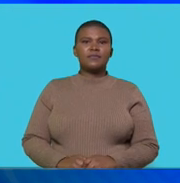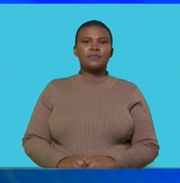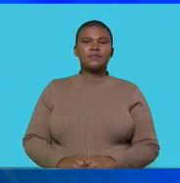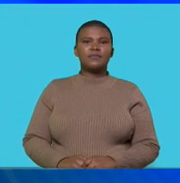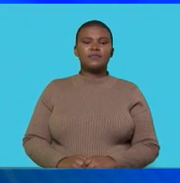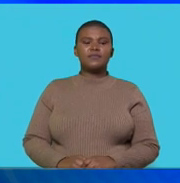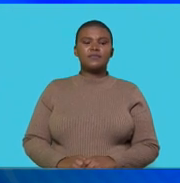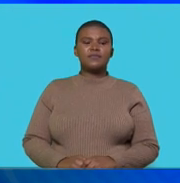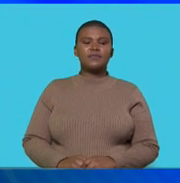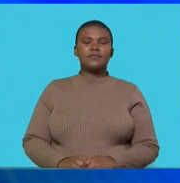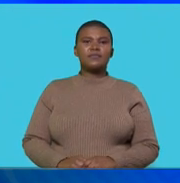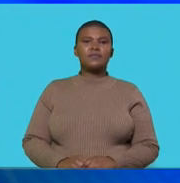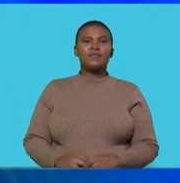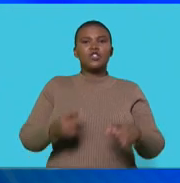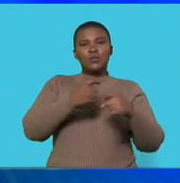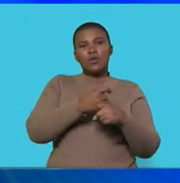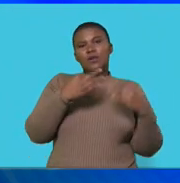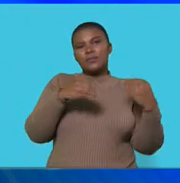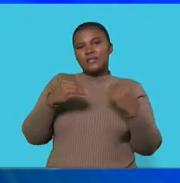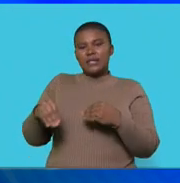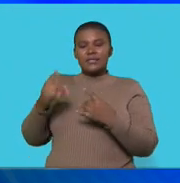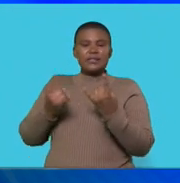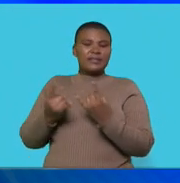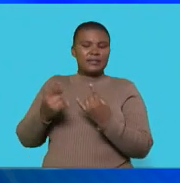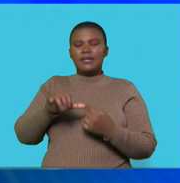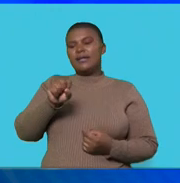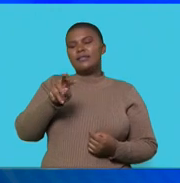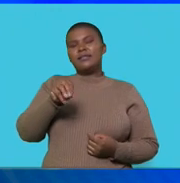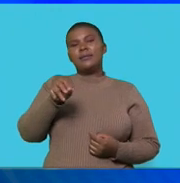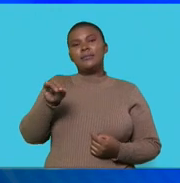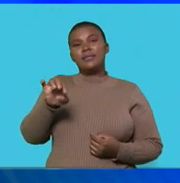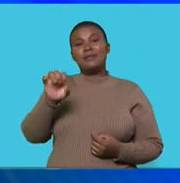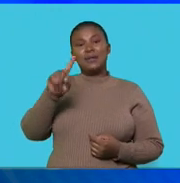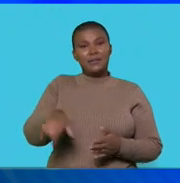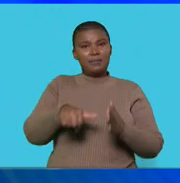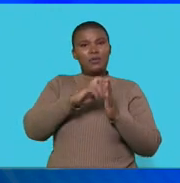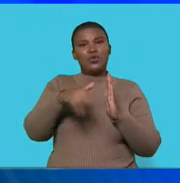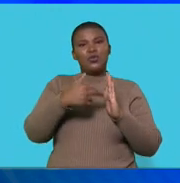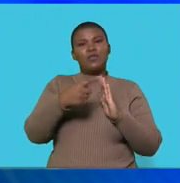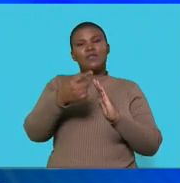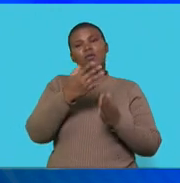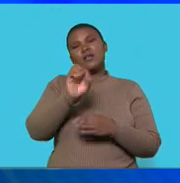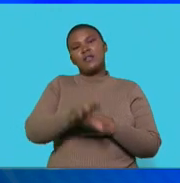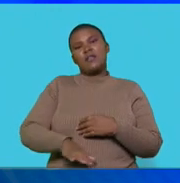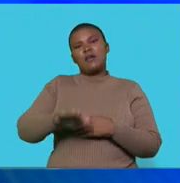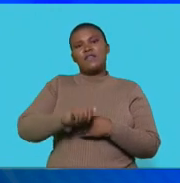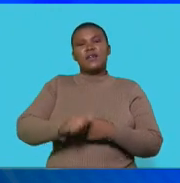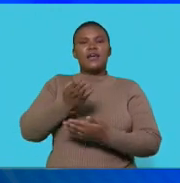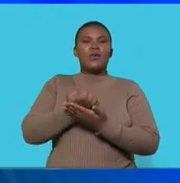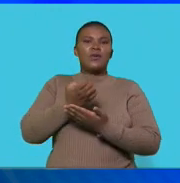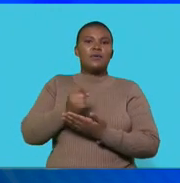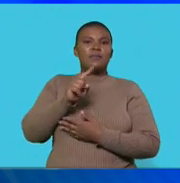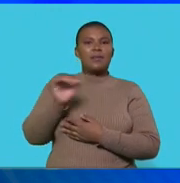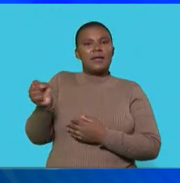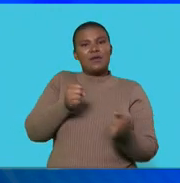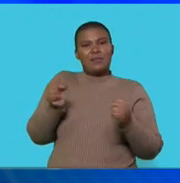Onto this, small and medium-sized enterprises, SMEs, play a vital role in South Africa's economy, employing a significant portion of